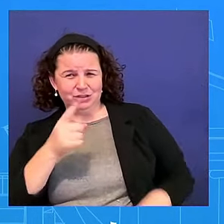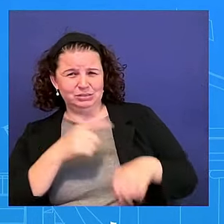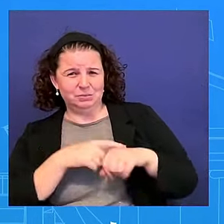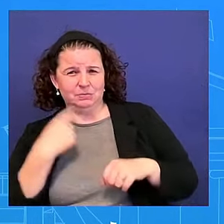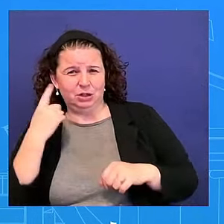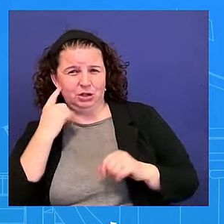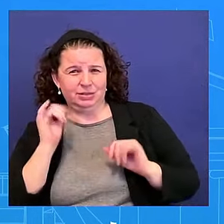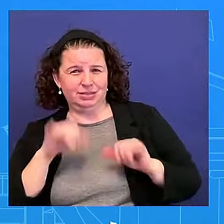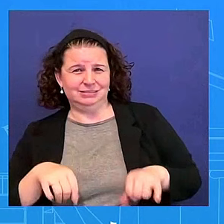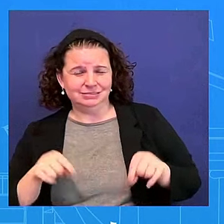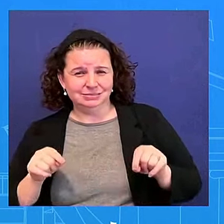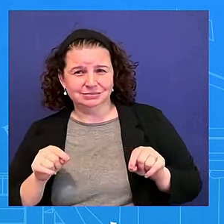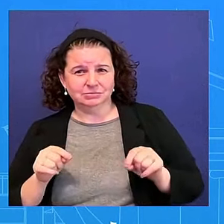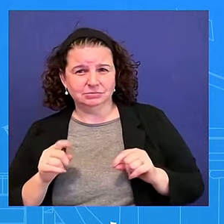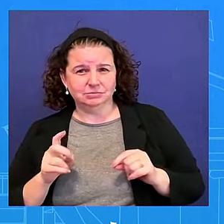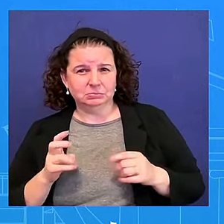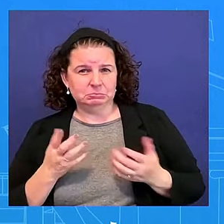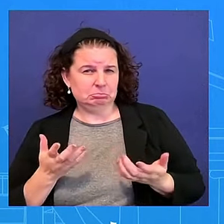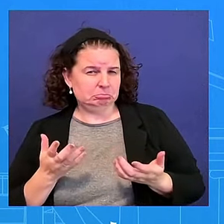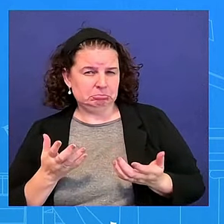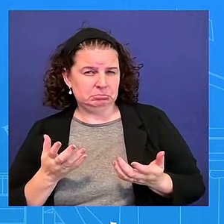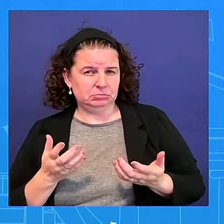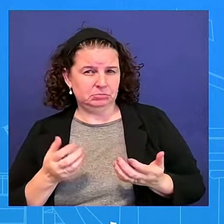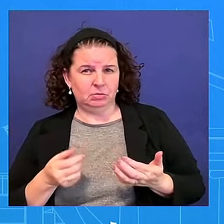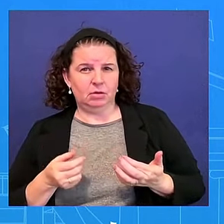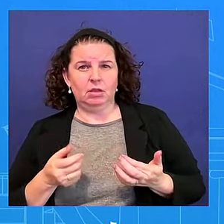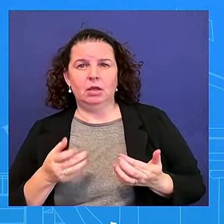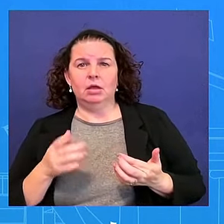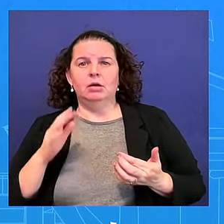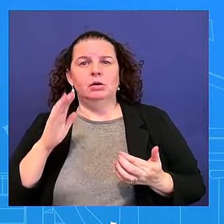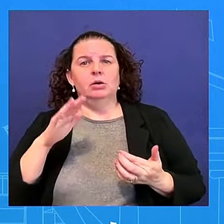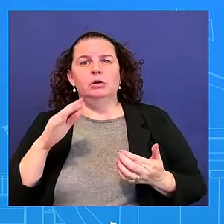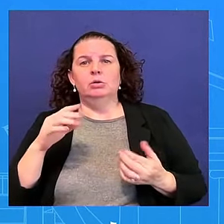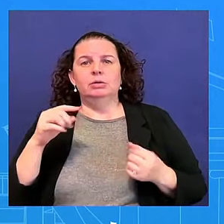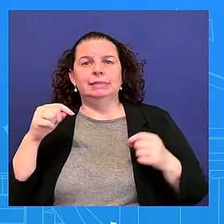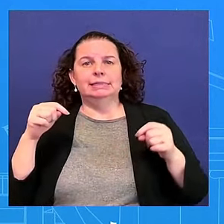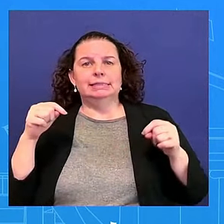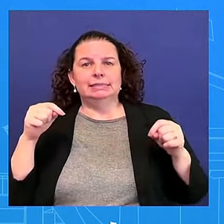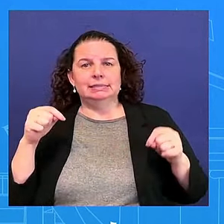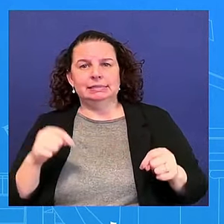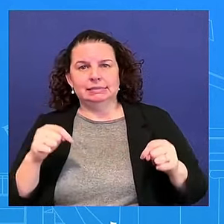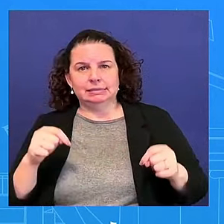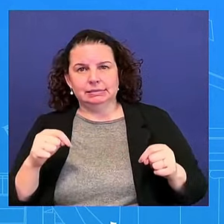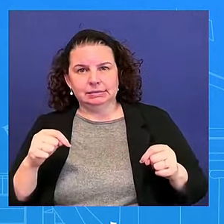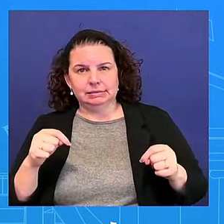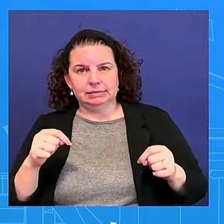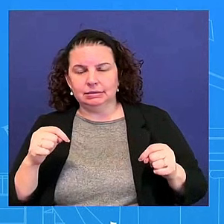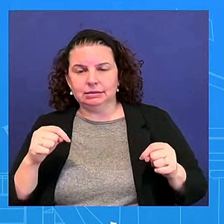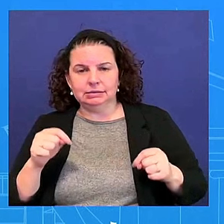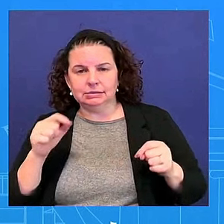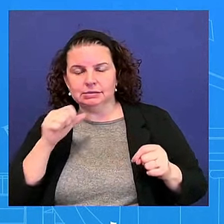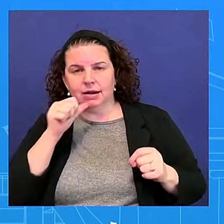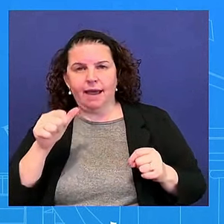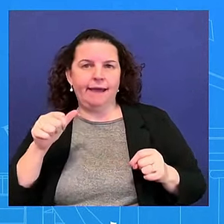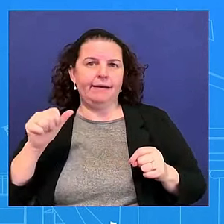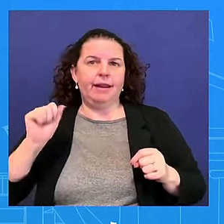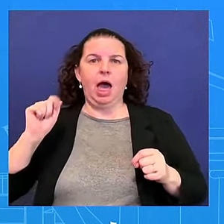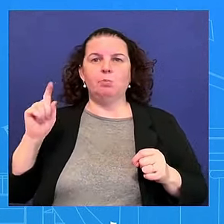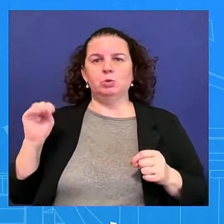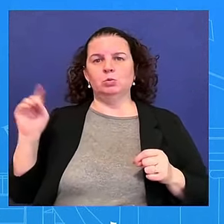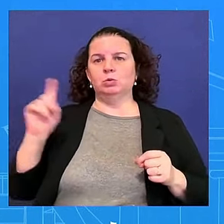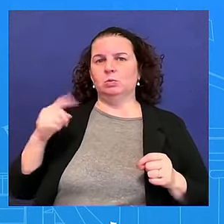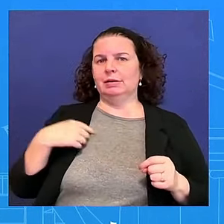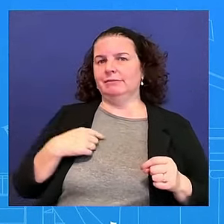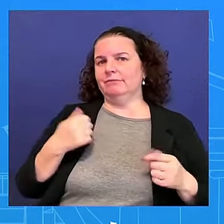This is not the last administration where we try to find who is, you know, speaking or leaking. That's not something that we do here. Everybody has